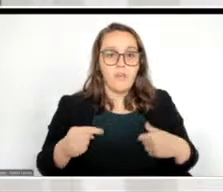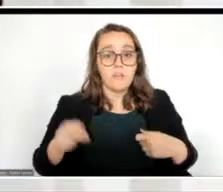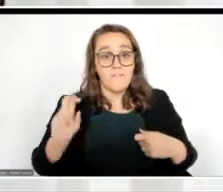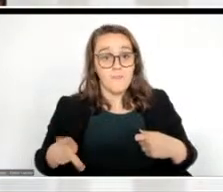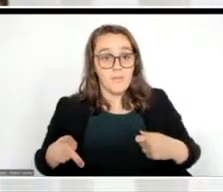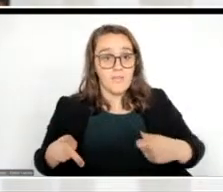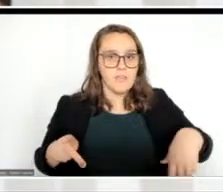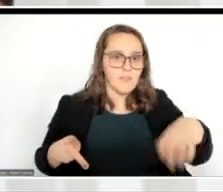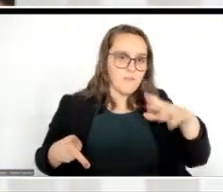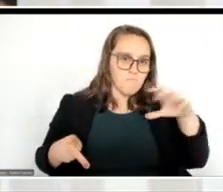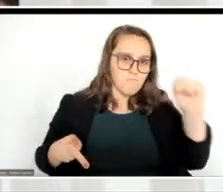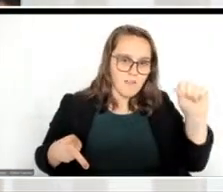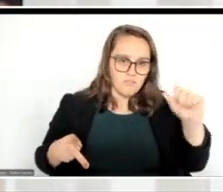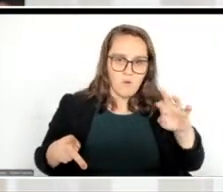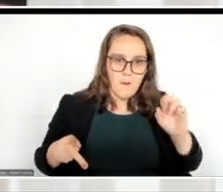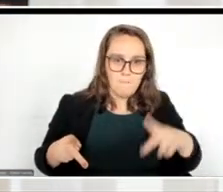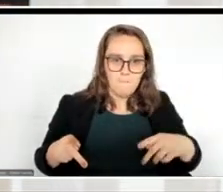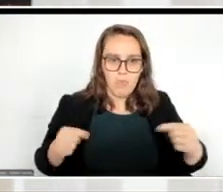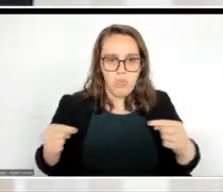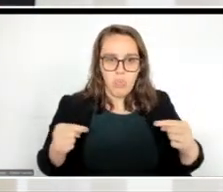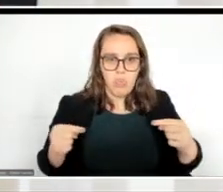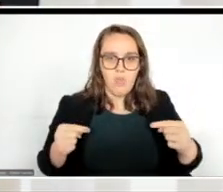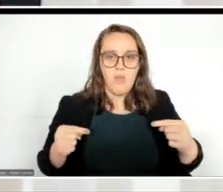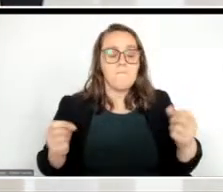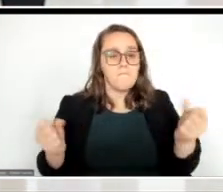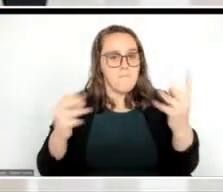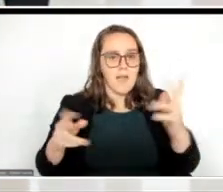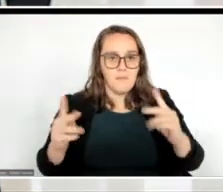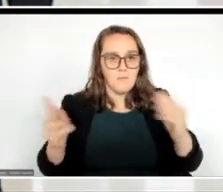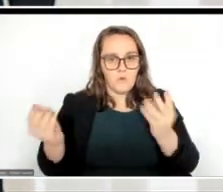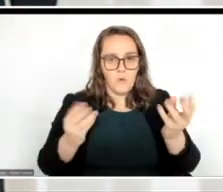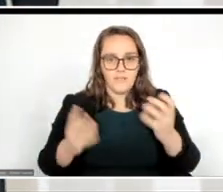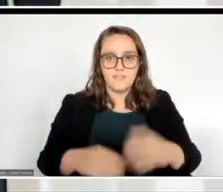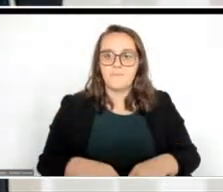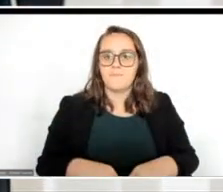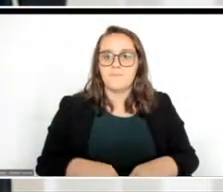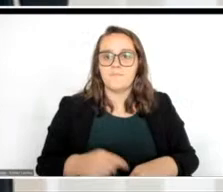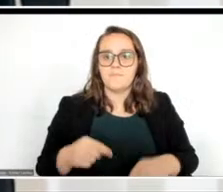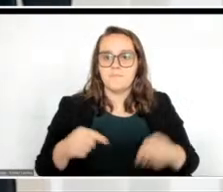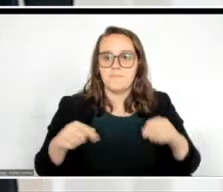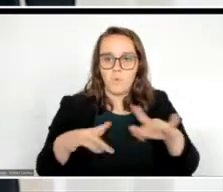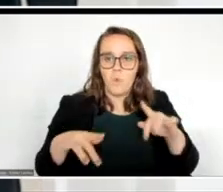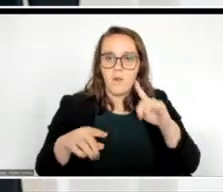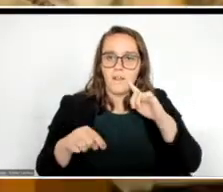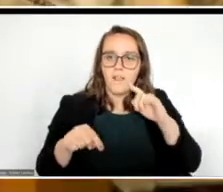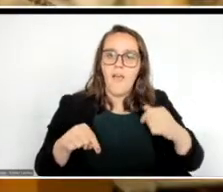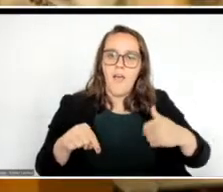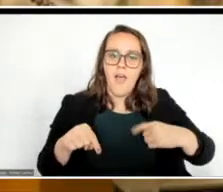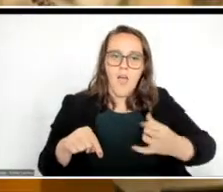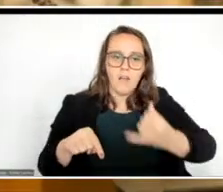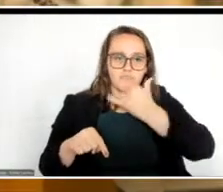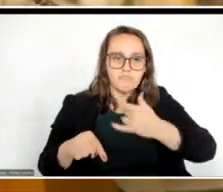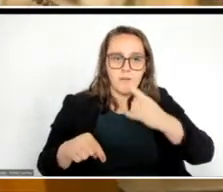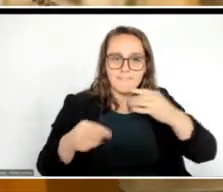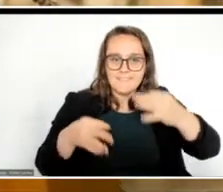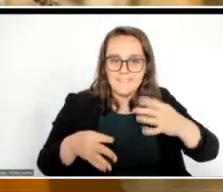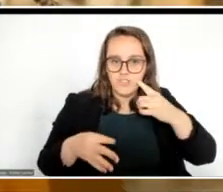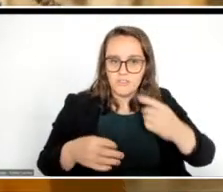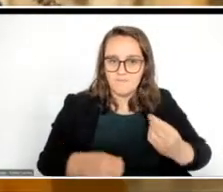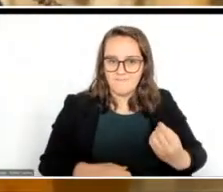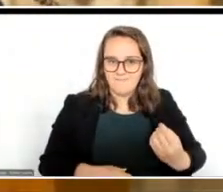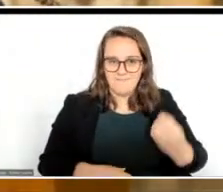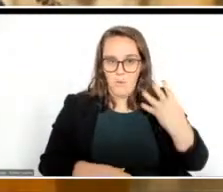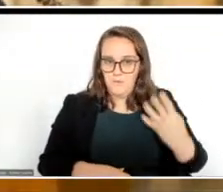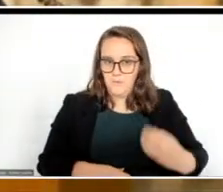Something to the effect, this is, the wording's wrong. I made the wrong decision 4 or 5 years ago. And the word that